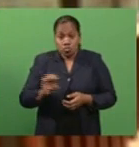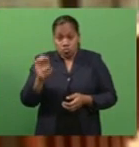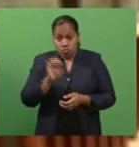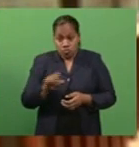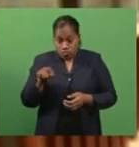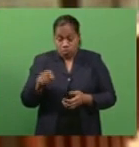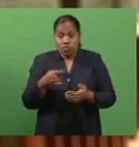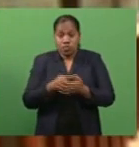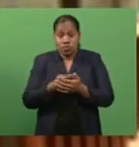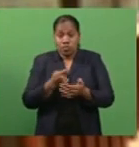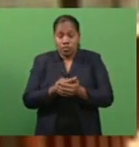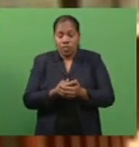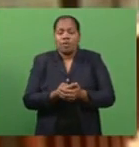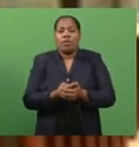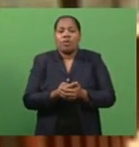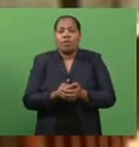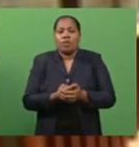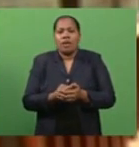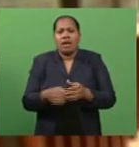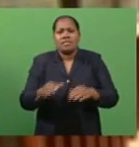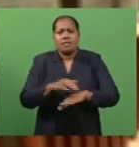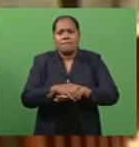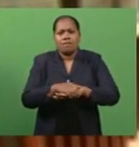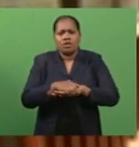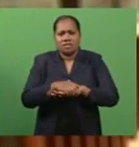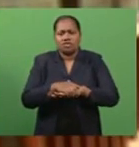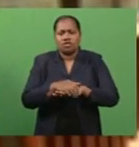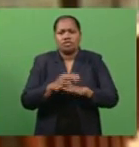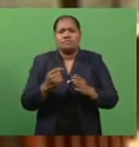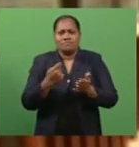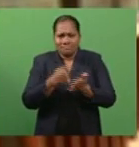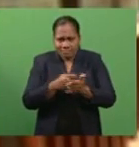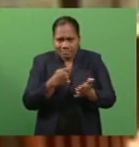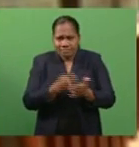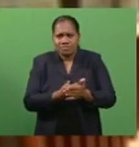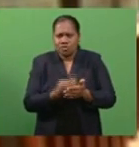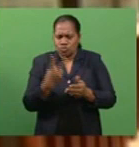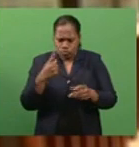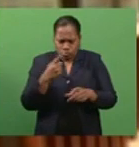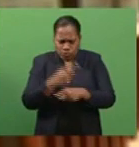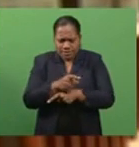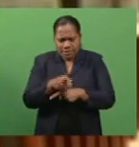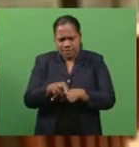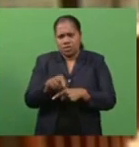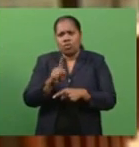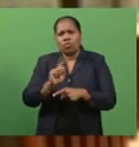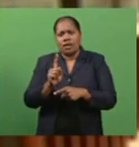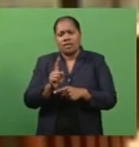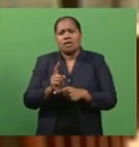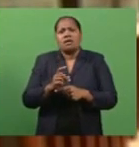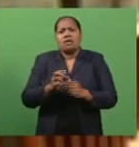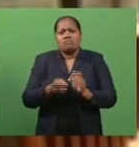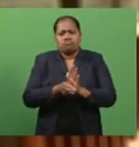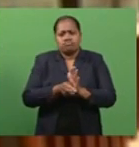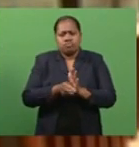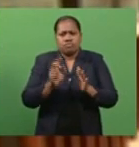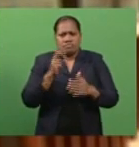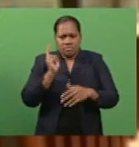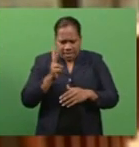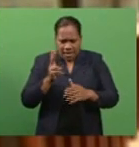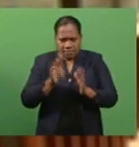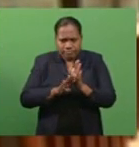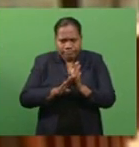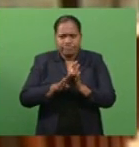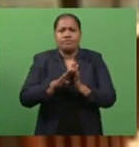while the British pound held near a 2-week trough after a gloomy assessment of recovery prospects from the Bank of England's chief